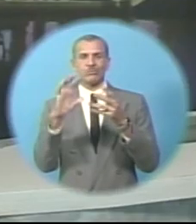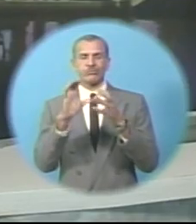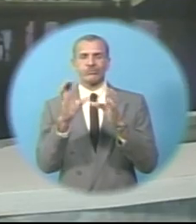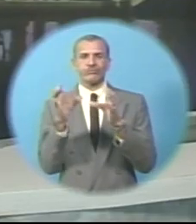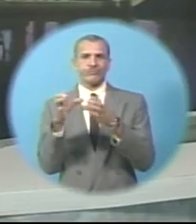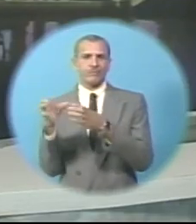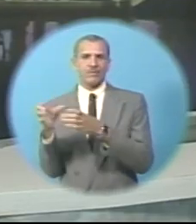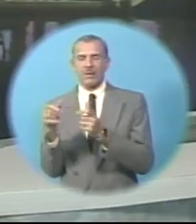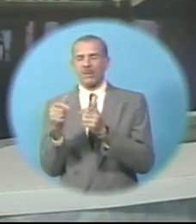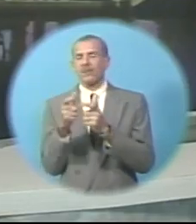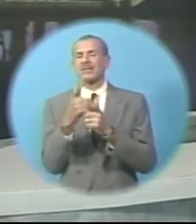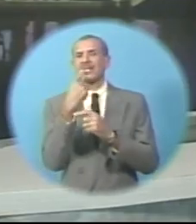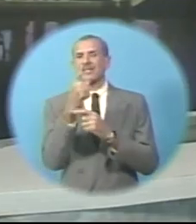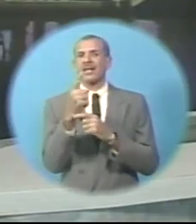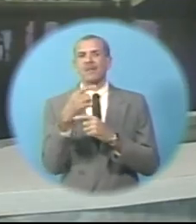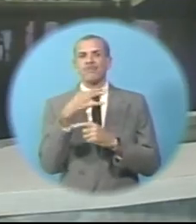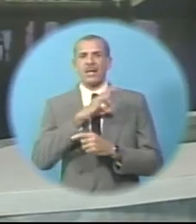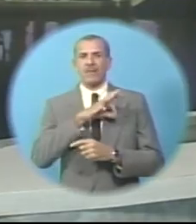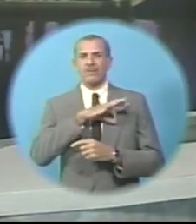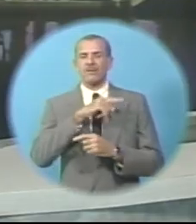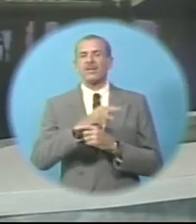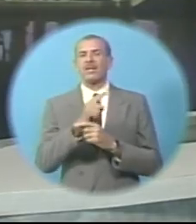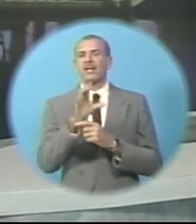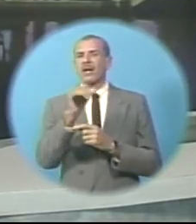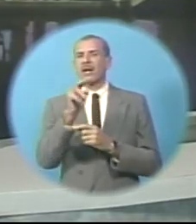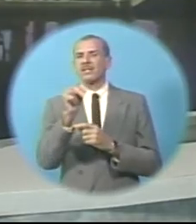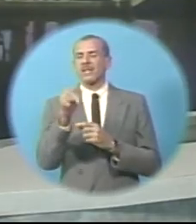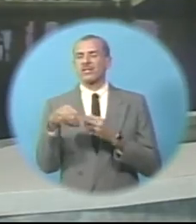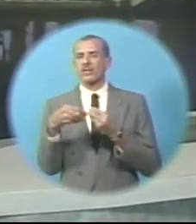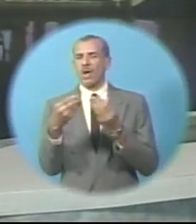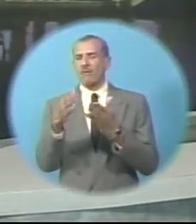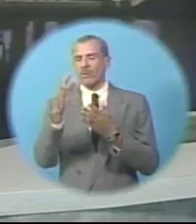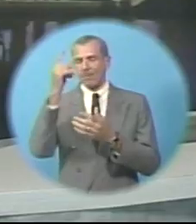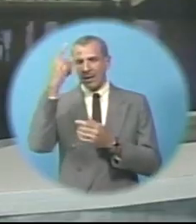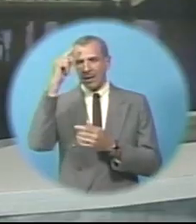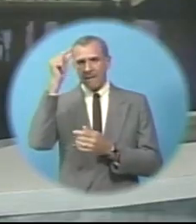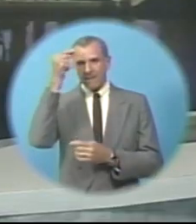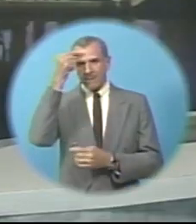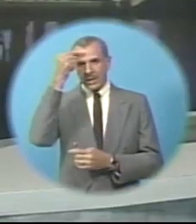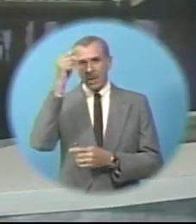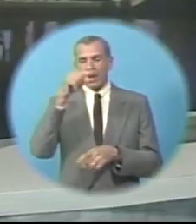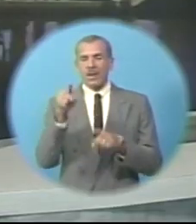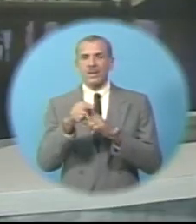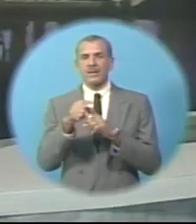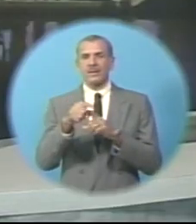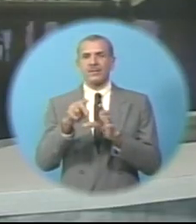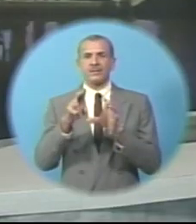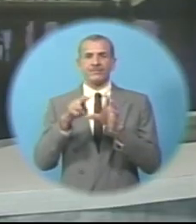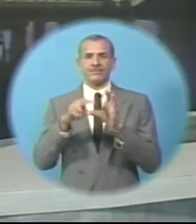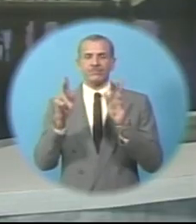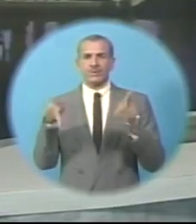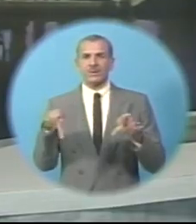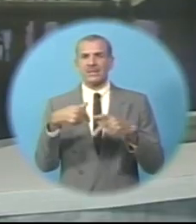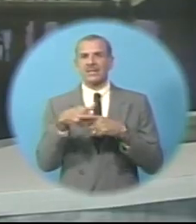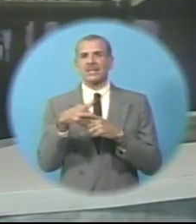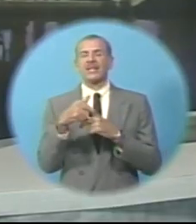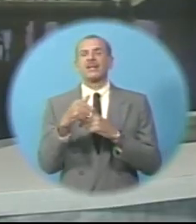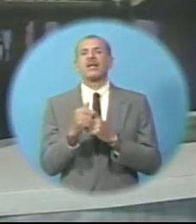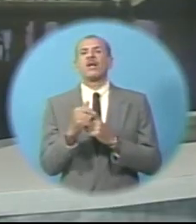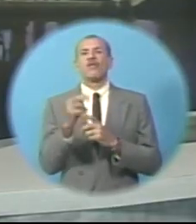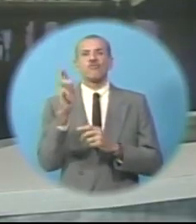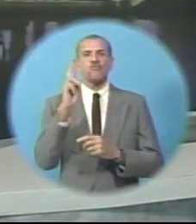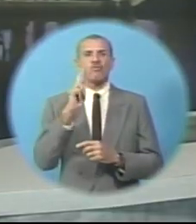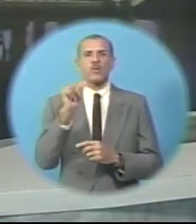the controversial concessions offered by the government. This is according to new chairman of the Barbados Hotel and Tourism Association,